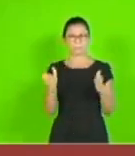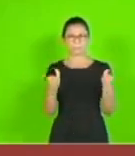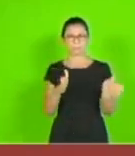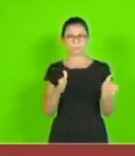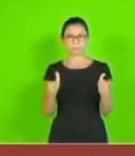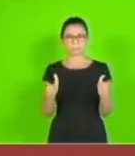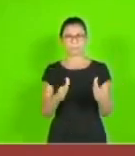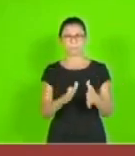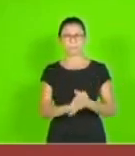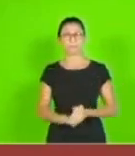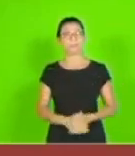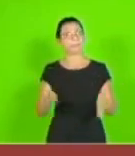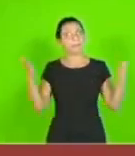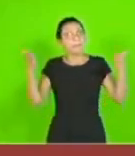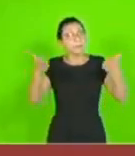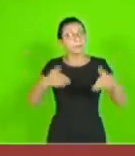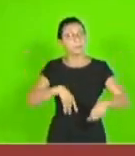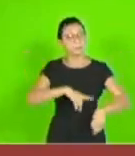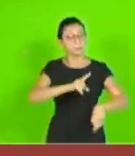It's another time.